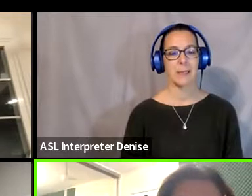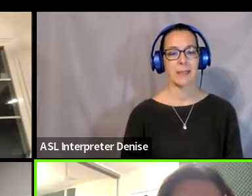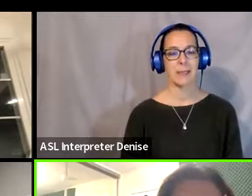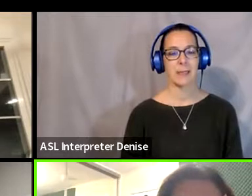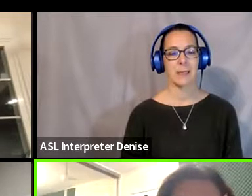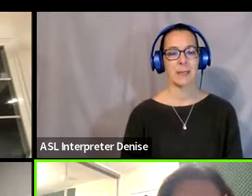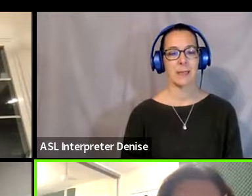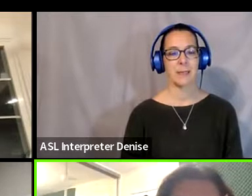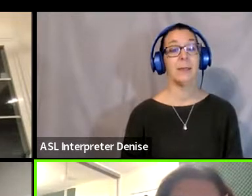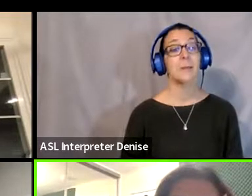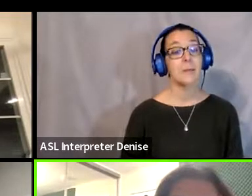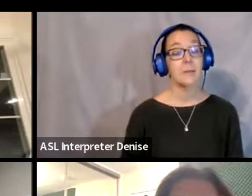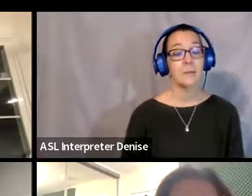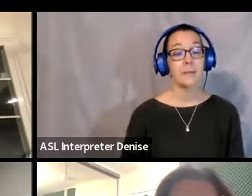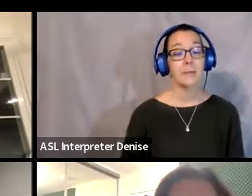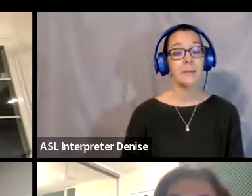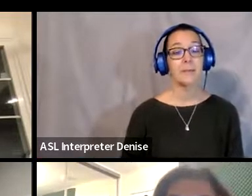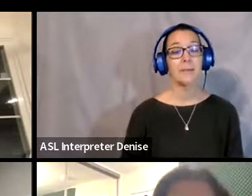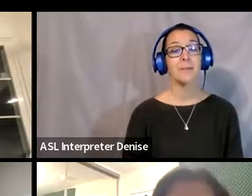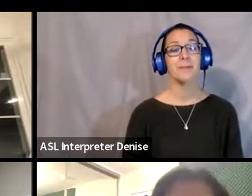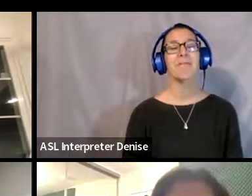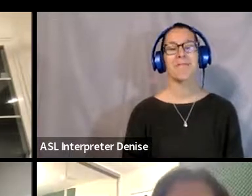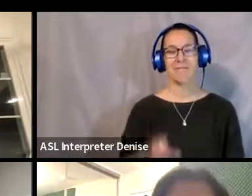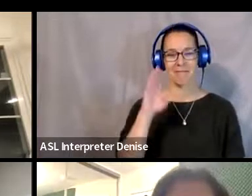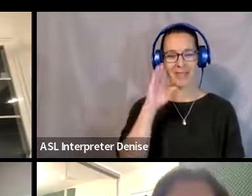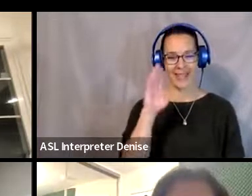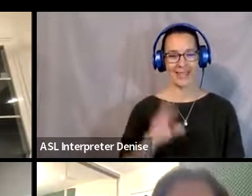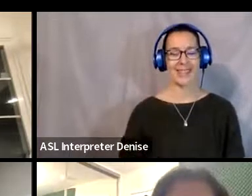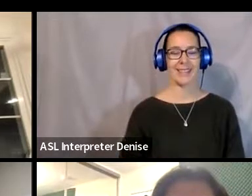Miriam Verduzco, would you please? Verduzco. Hi.